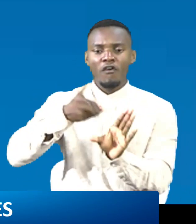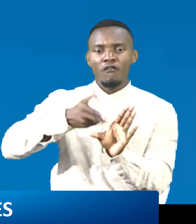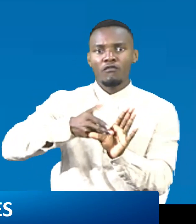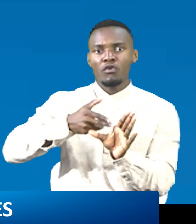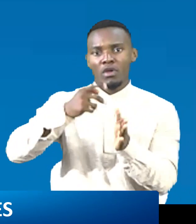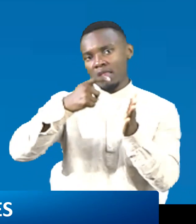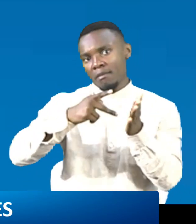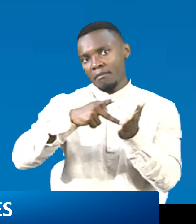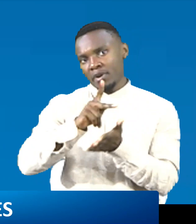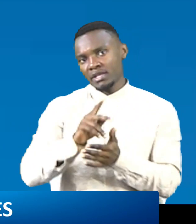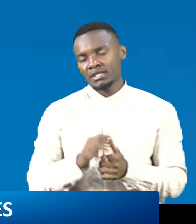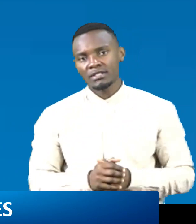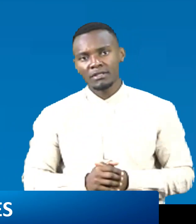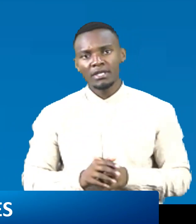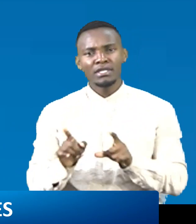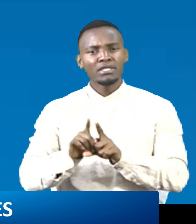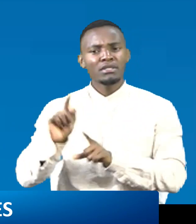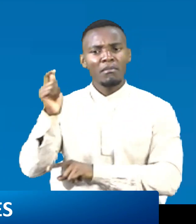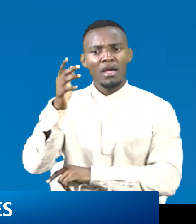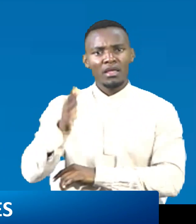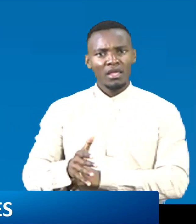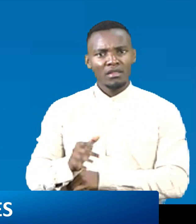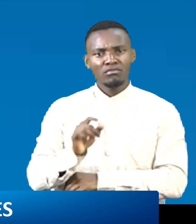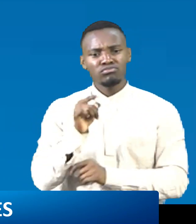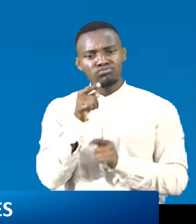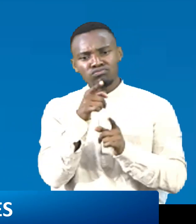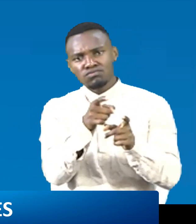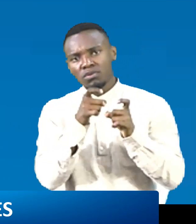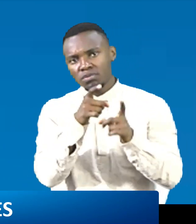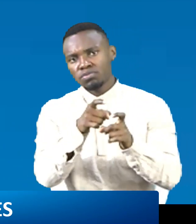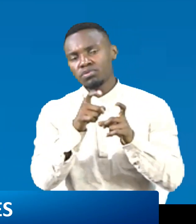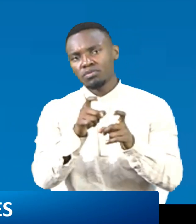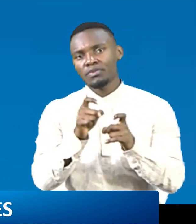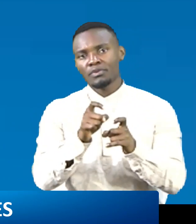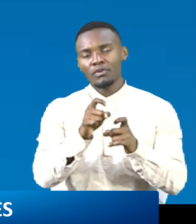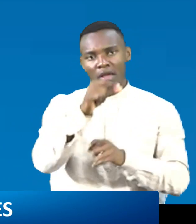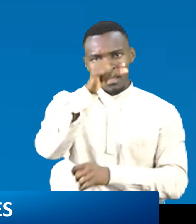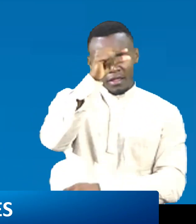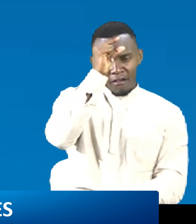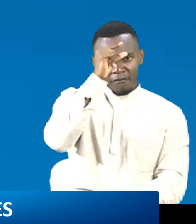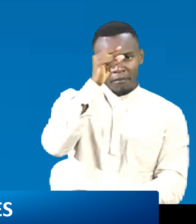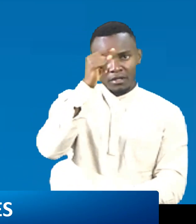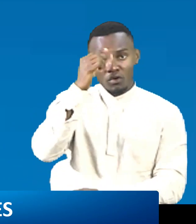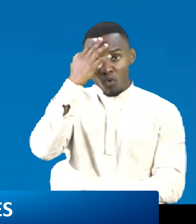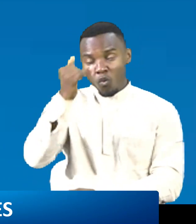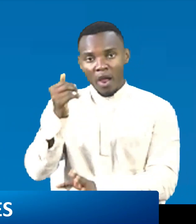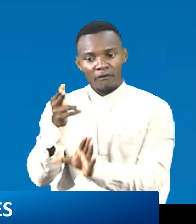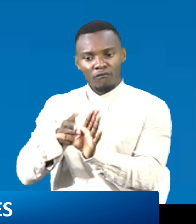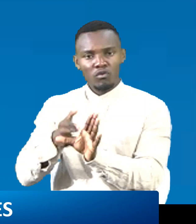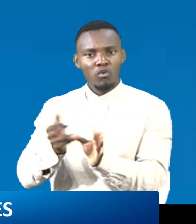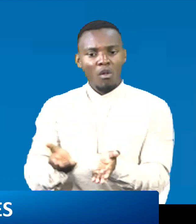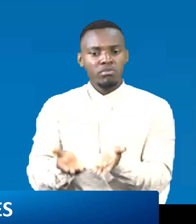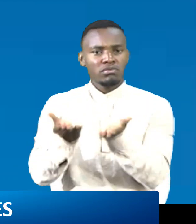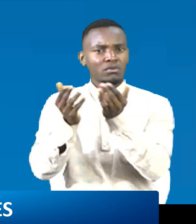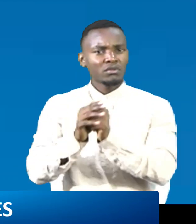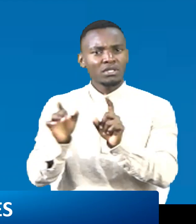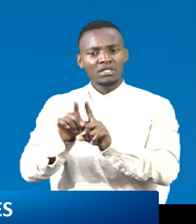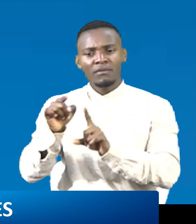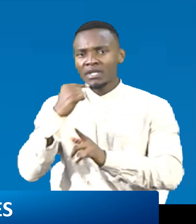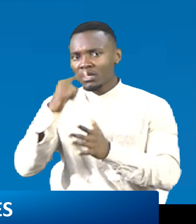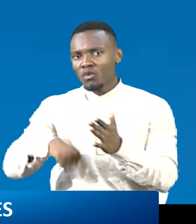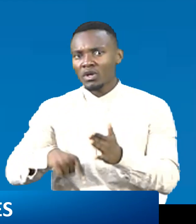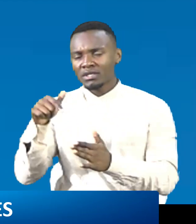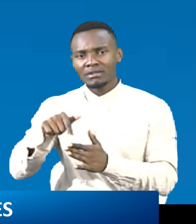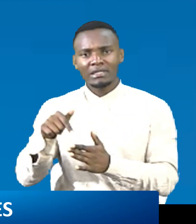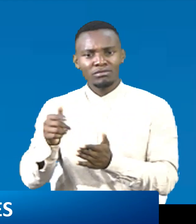Now, Kenyans have continued to fault the government for the latest increase in fuel prices, saying it is making their lives